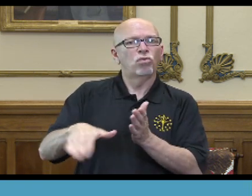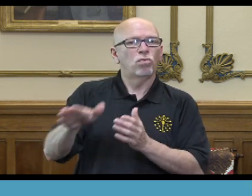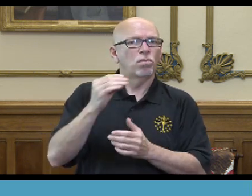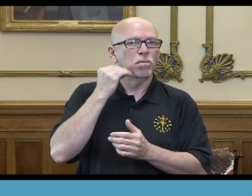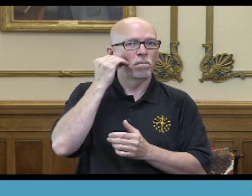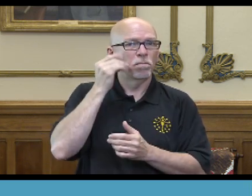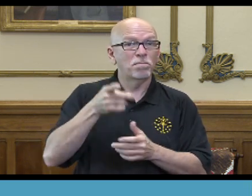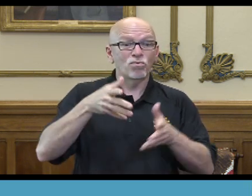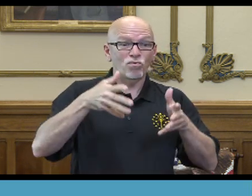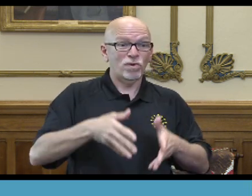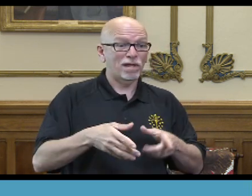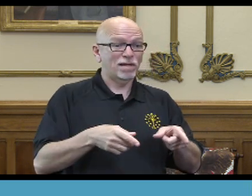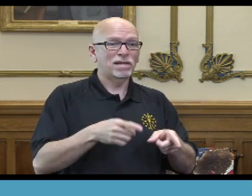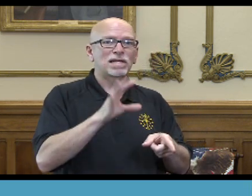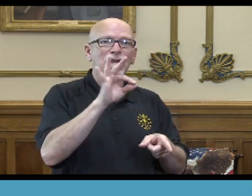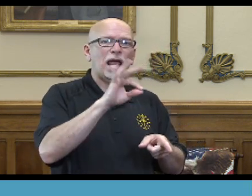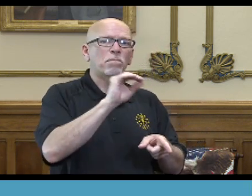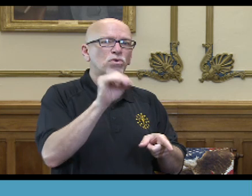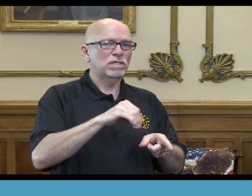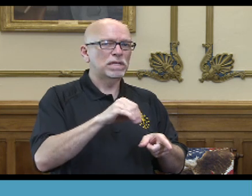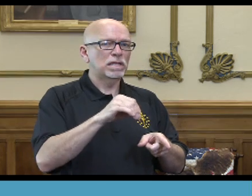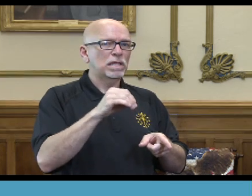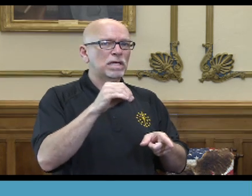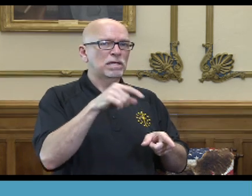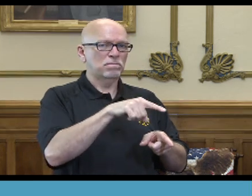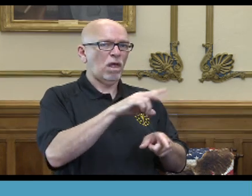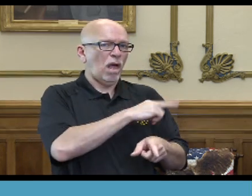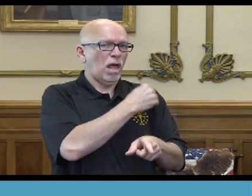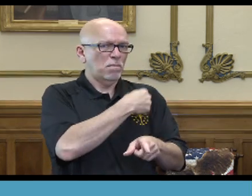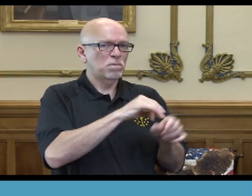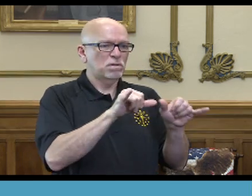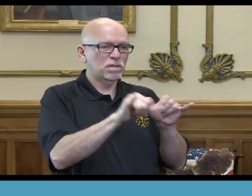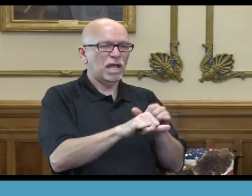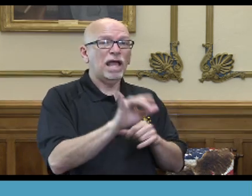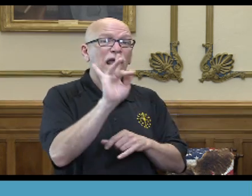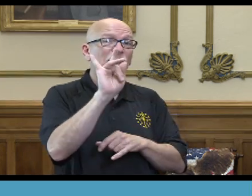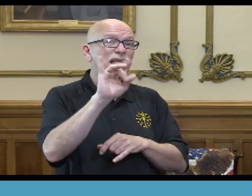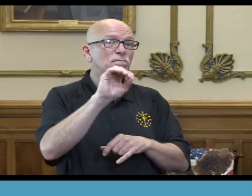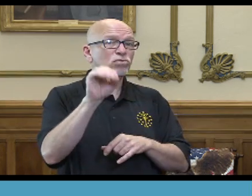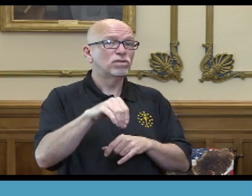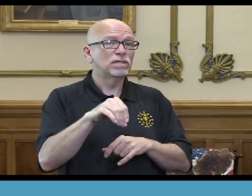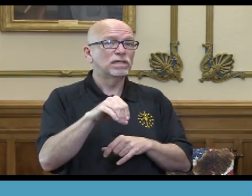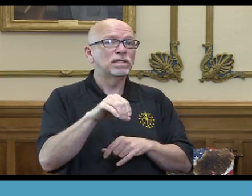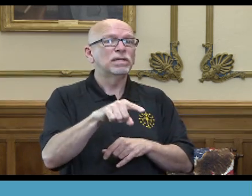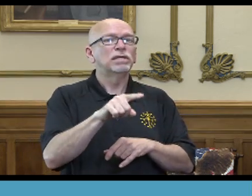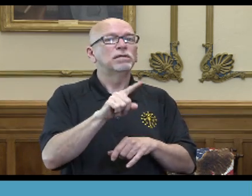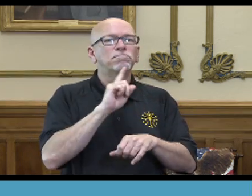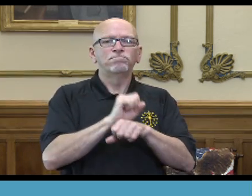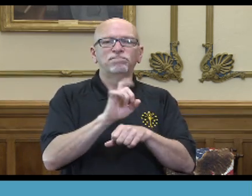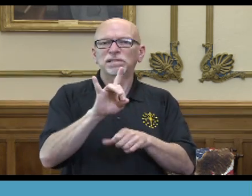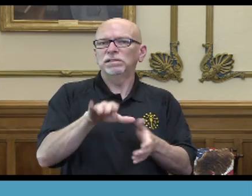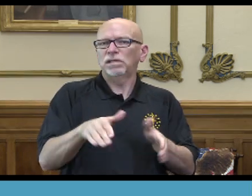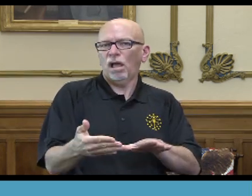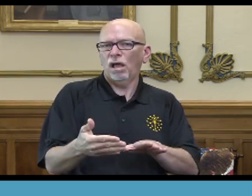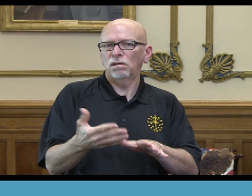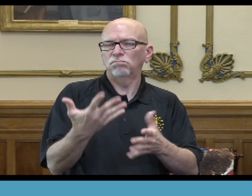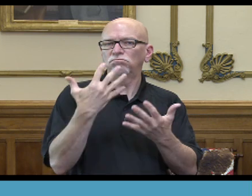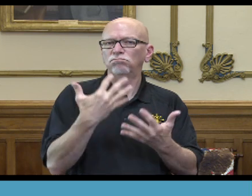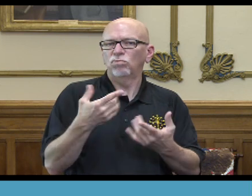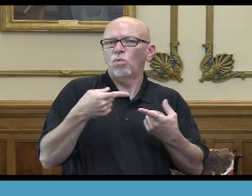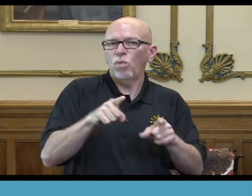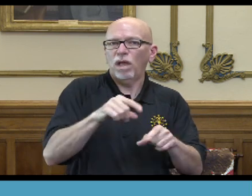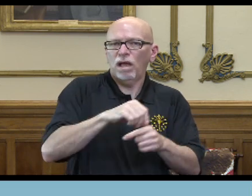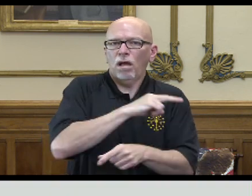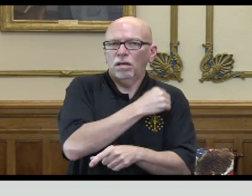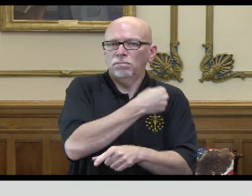Of the remainder, 9% are believed to be hospitalized, and just over 18% are known to have died, unfortunately, while